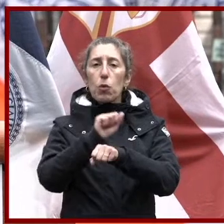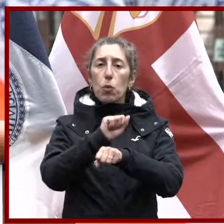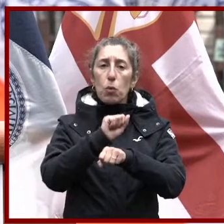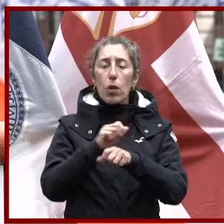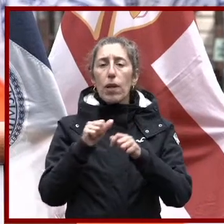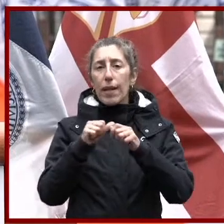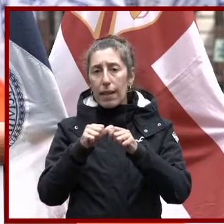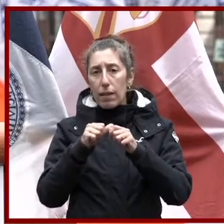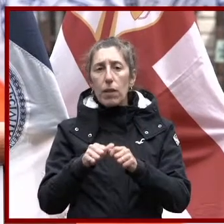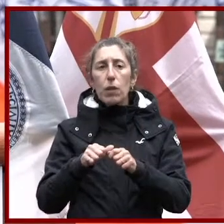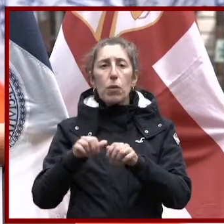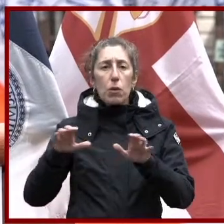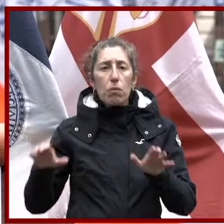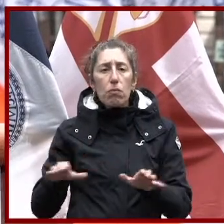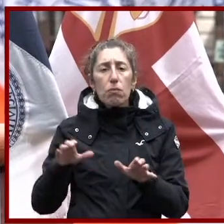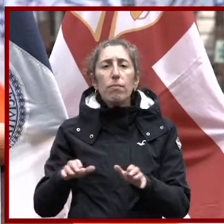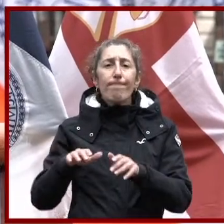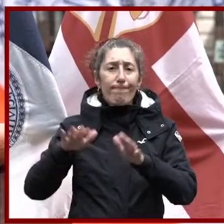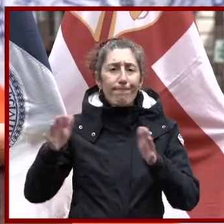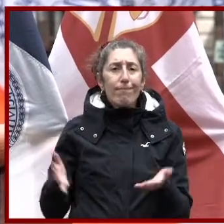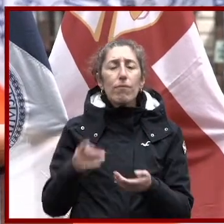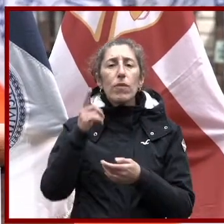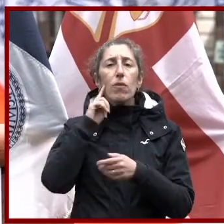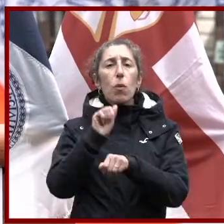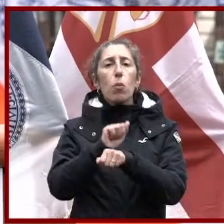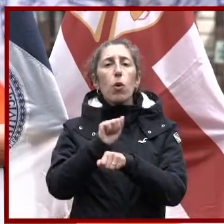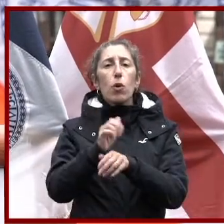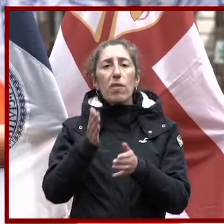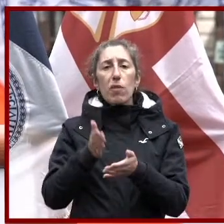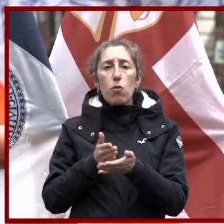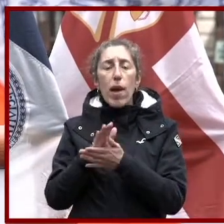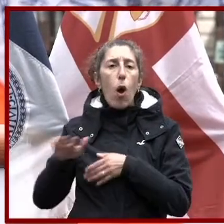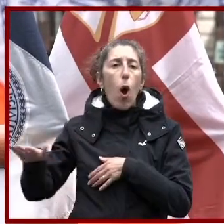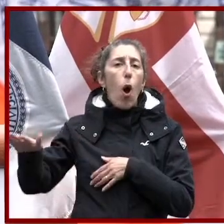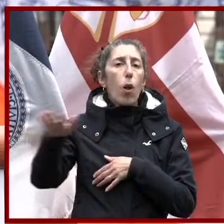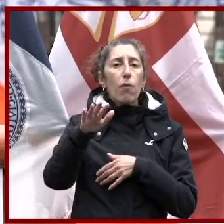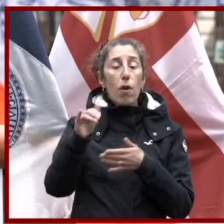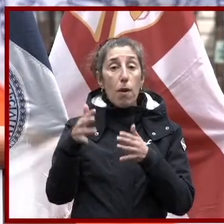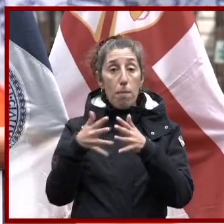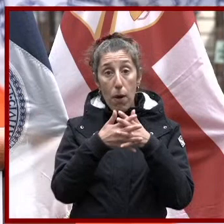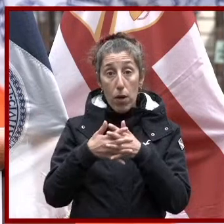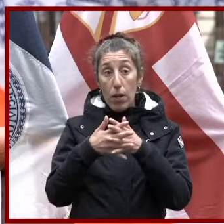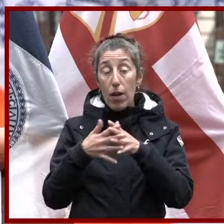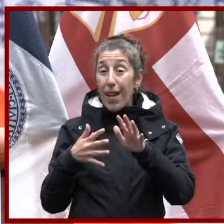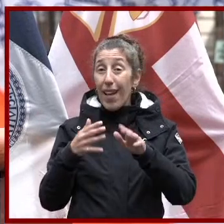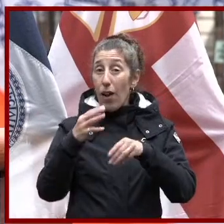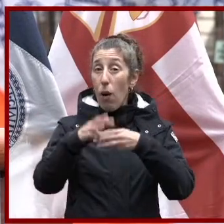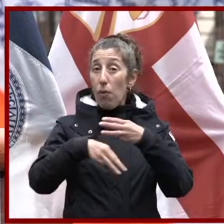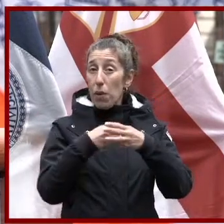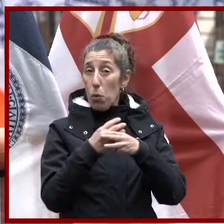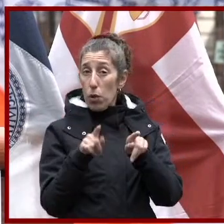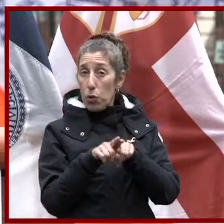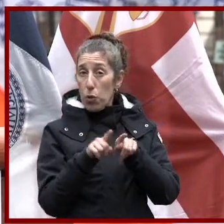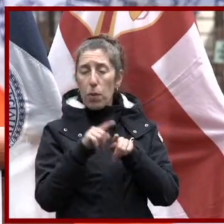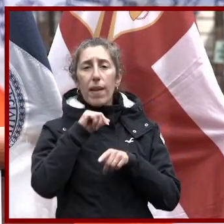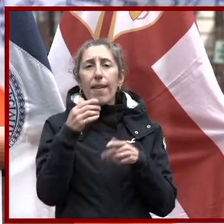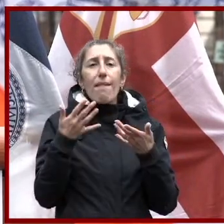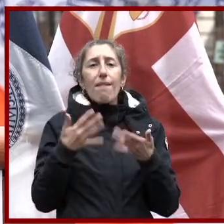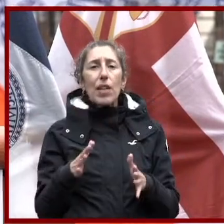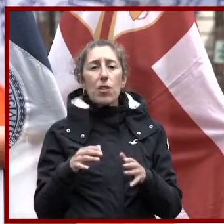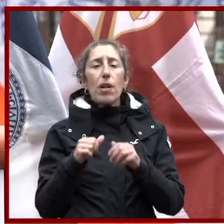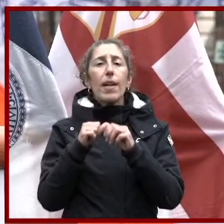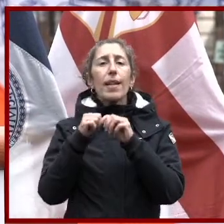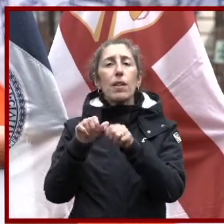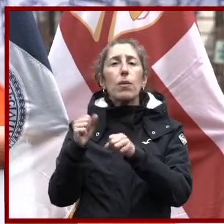ongoing. In New York City and around the world, garment industry workers continue to fight for safe conditions and